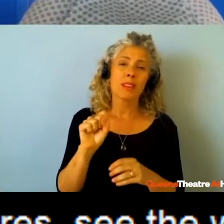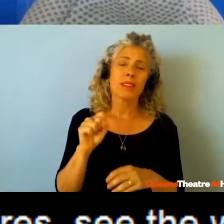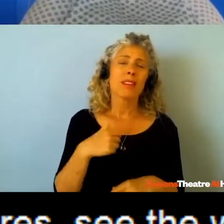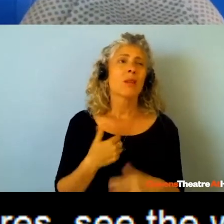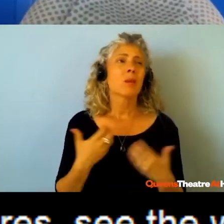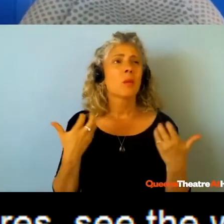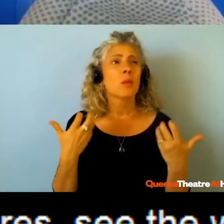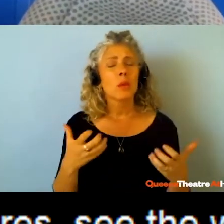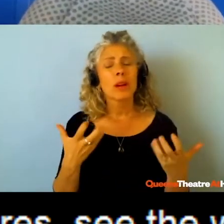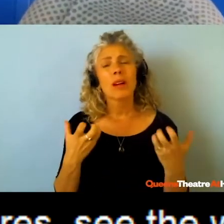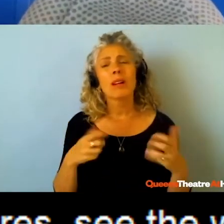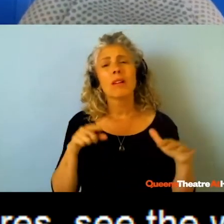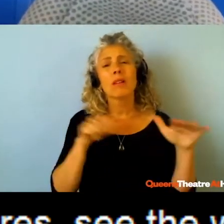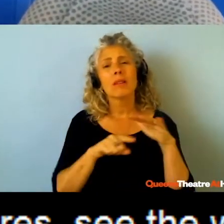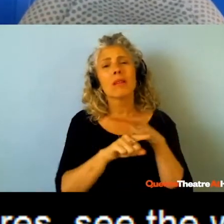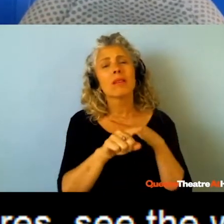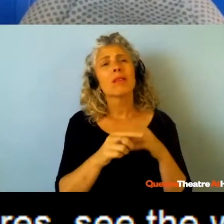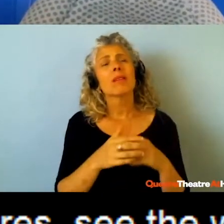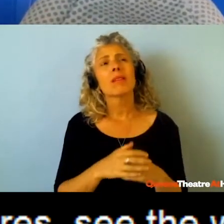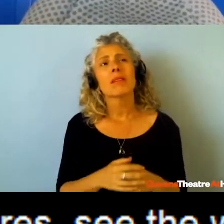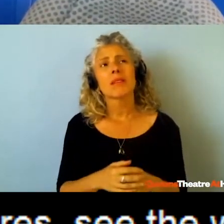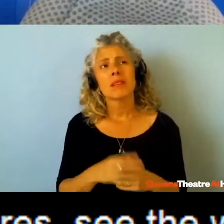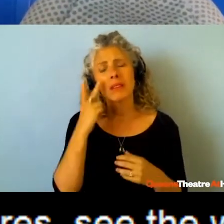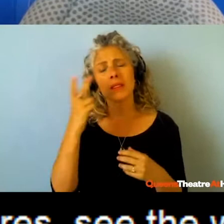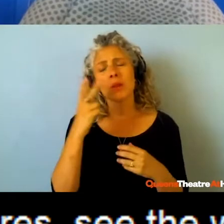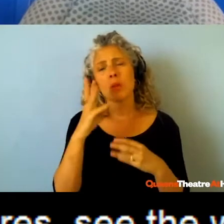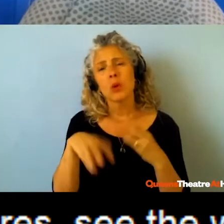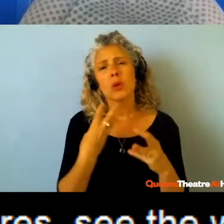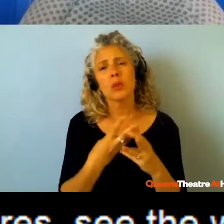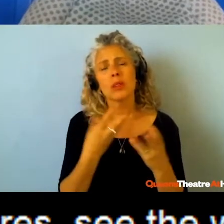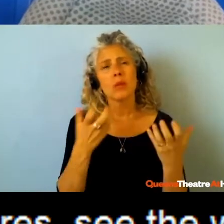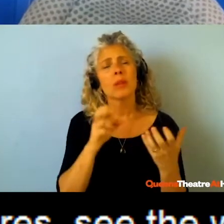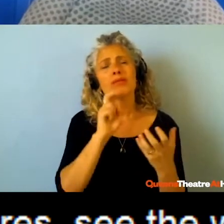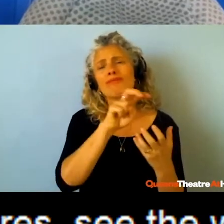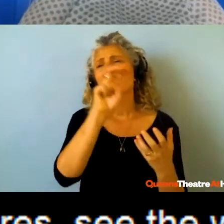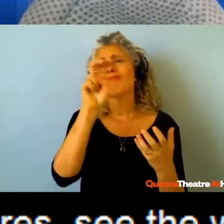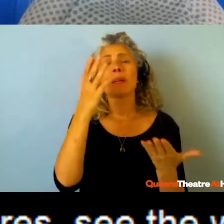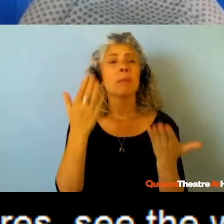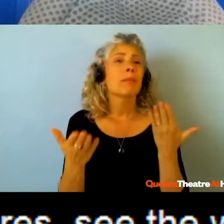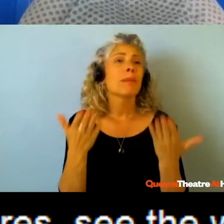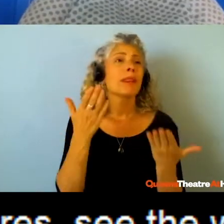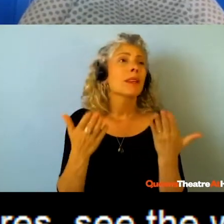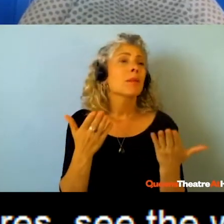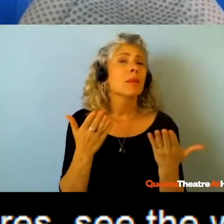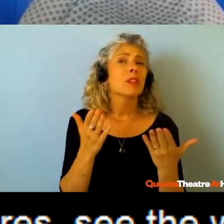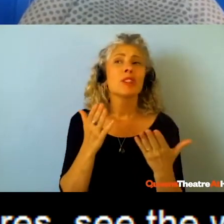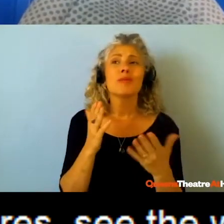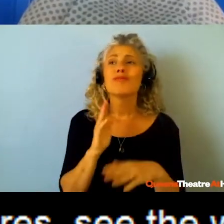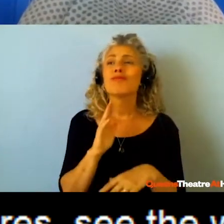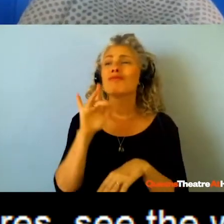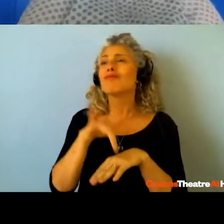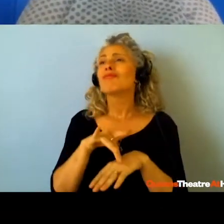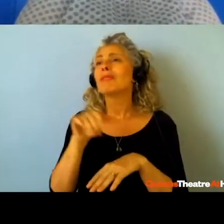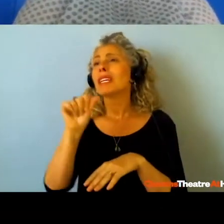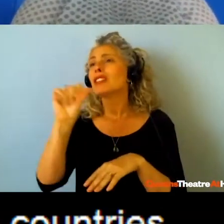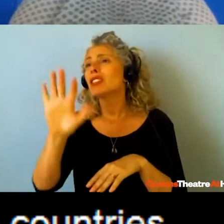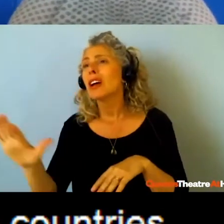adventures. See the world. Maybe travel to Asia or Europe or